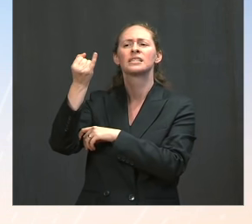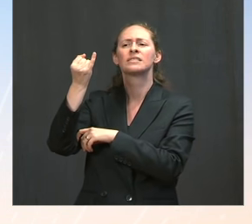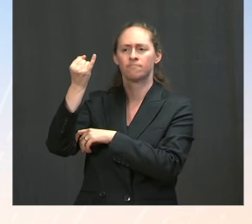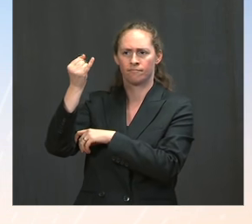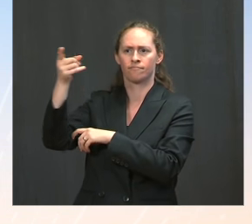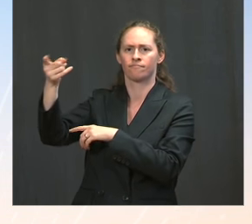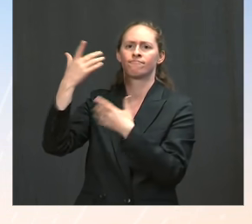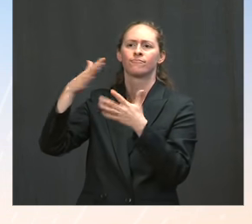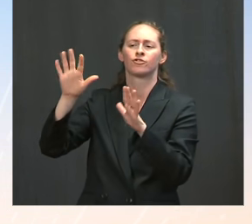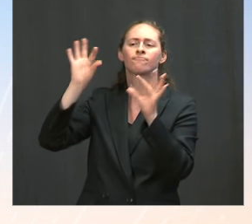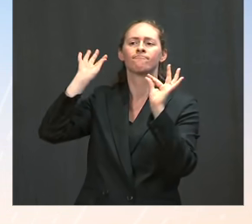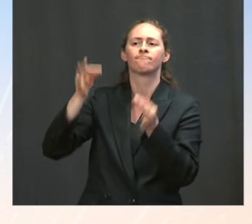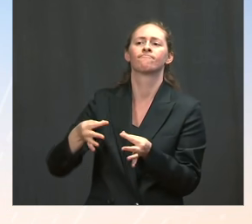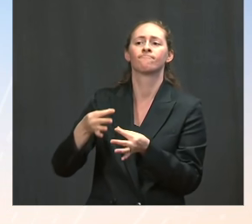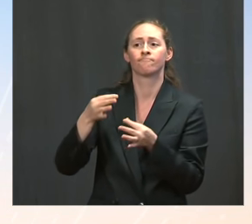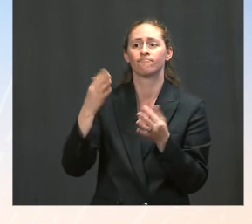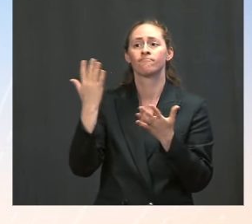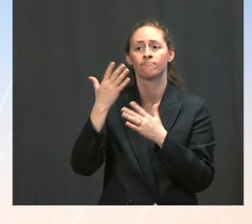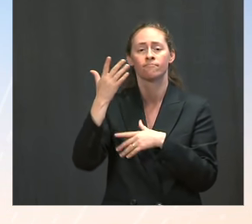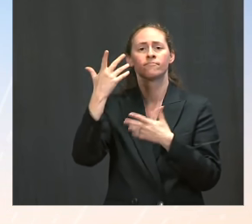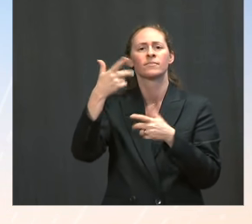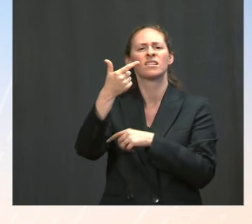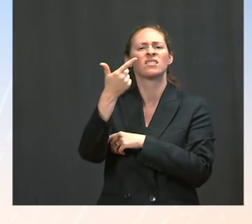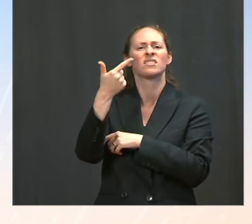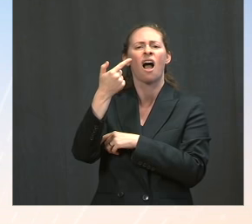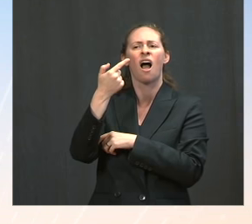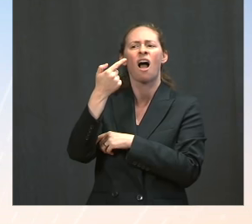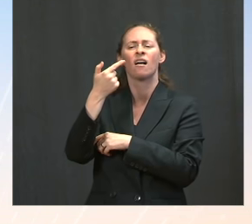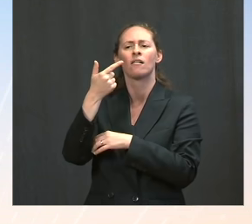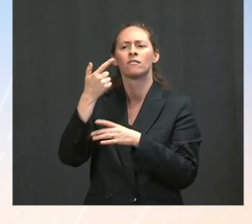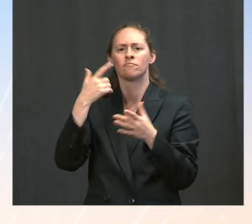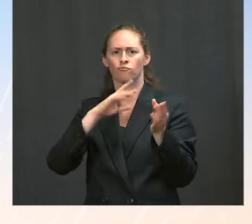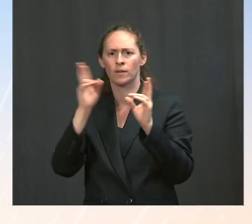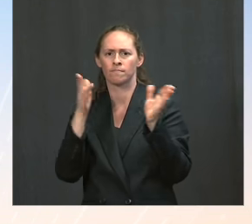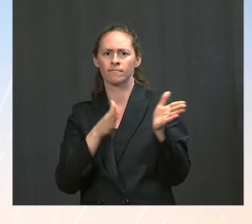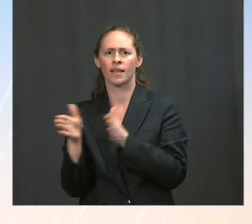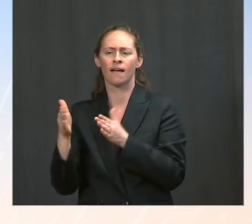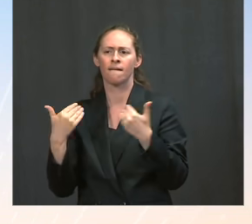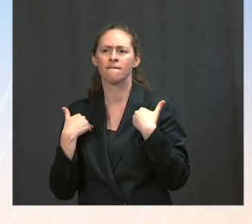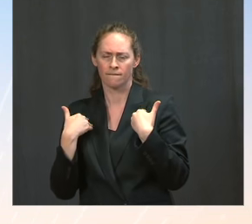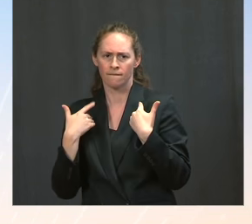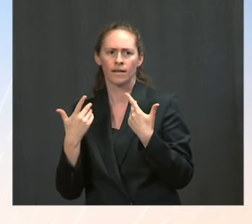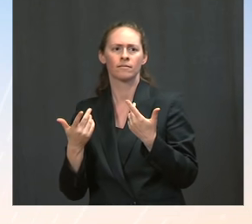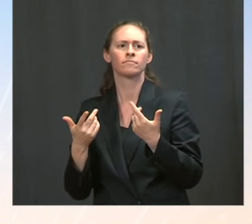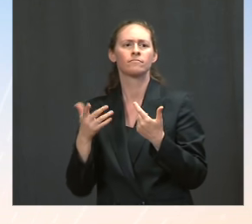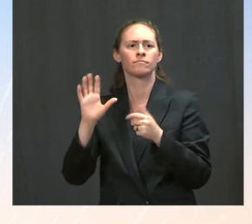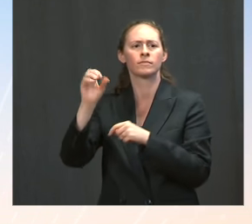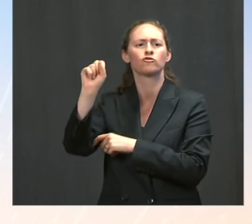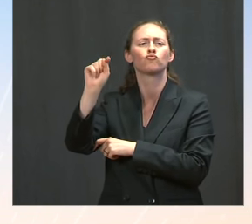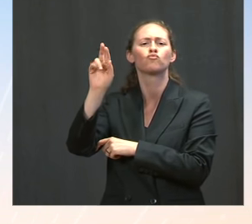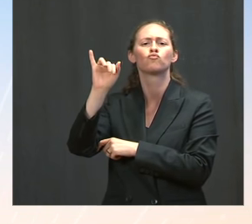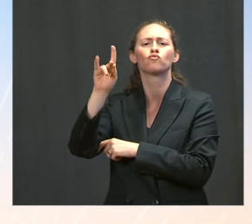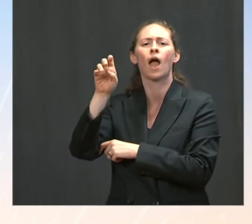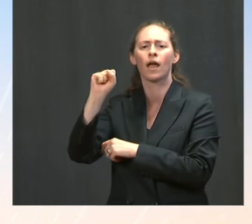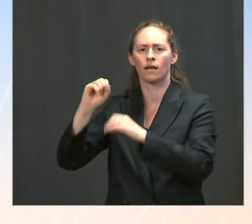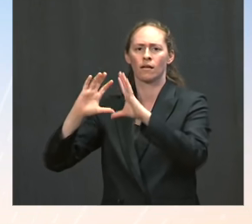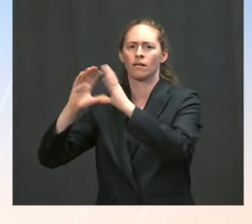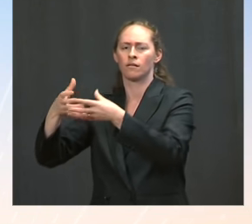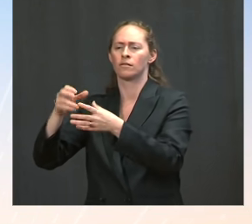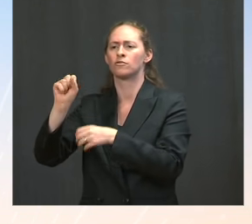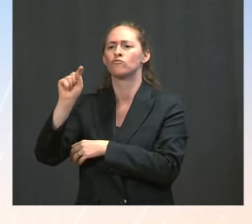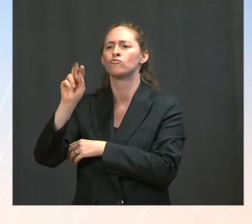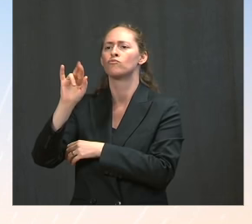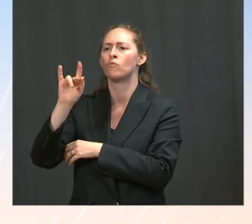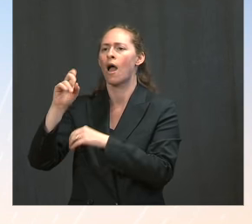in regions around the country to combat the uptick in gun crimes that we've seen over the last 18 months. As part of this announcement, the